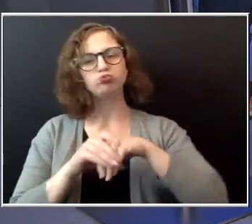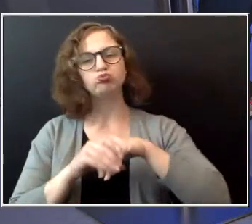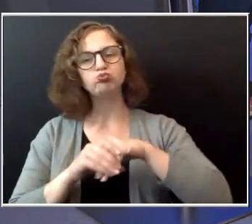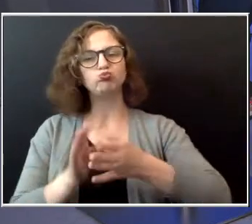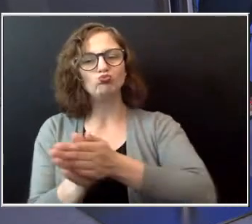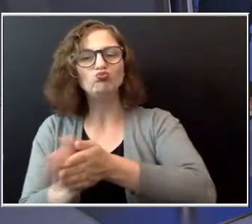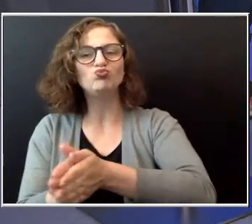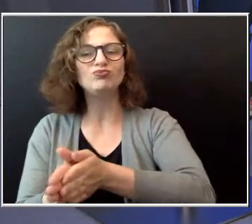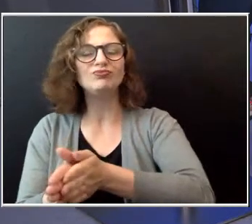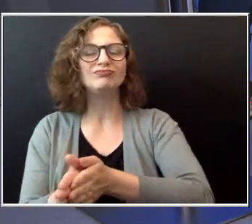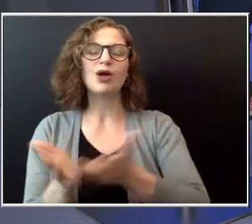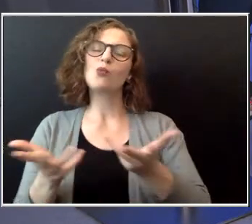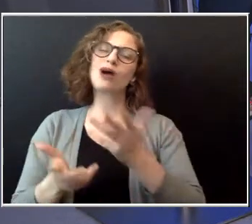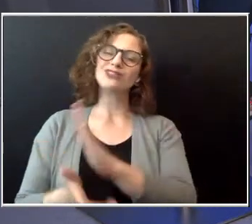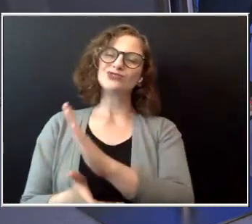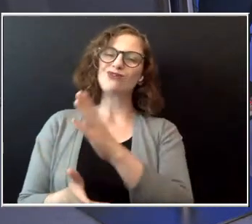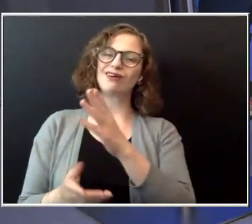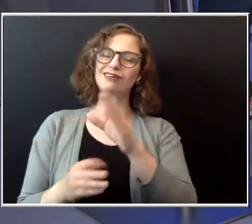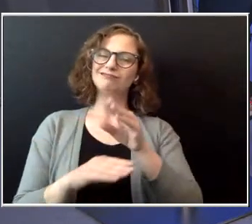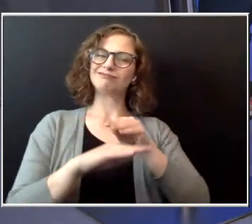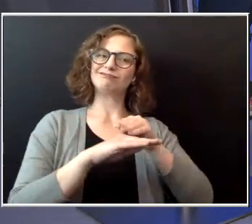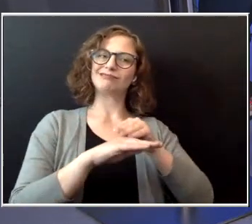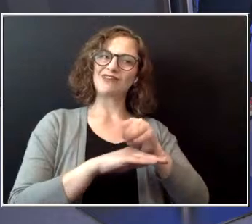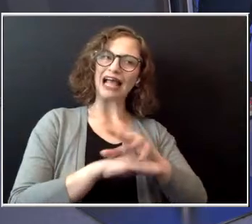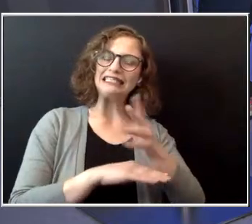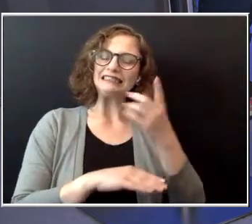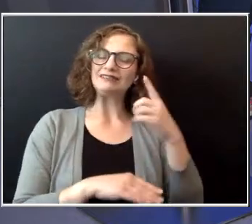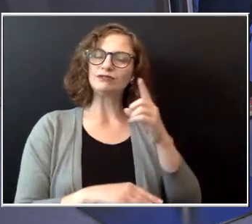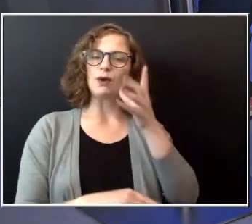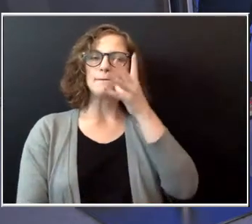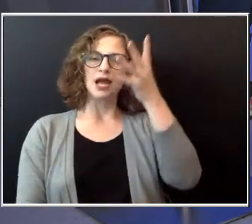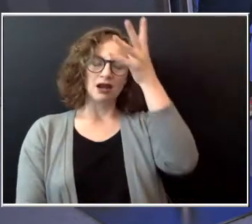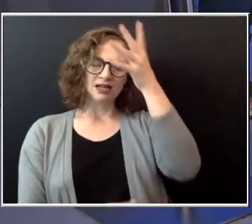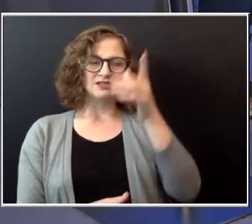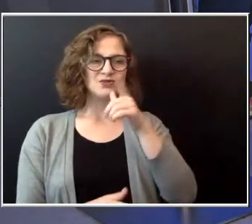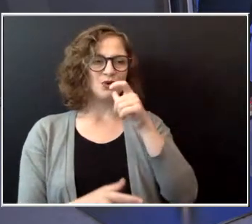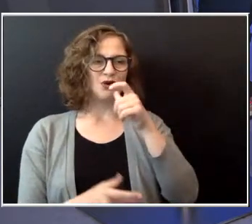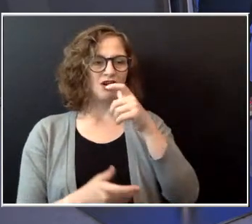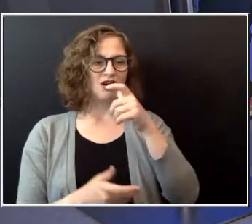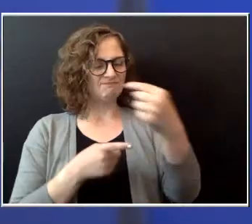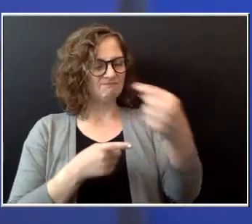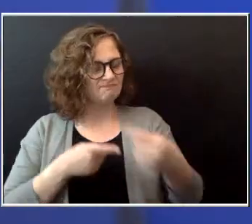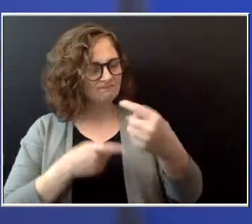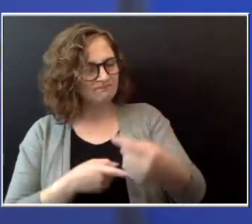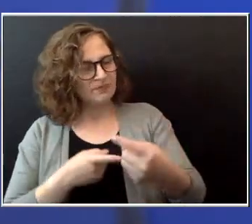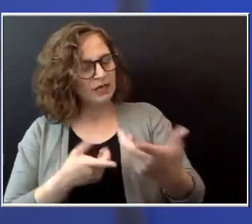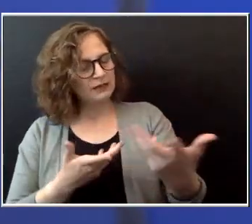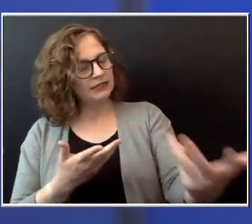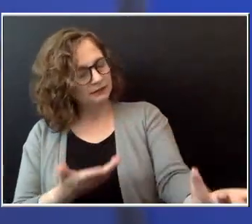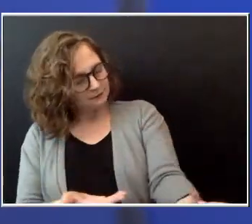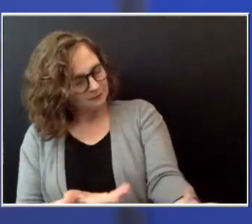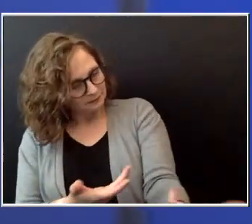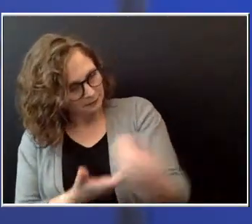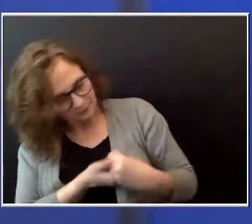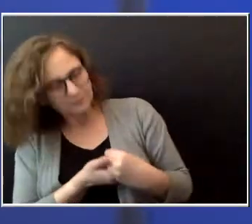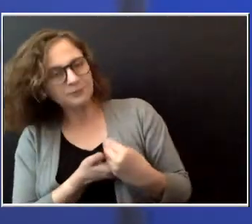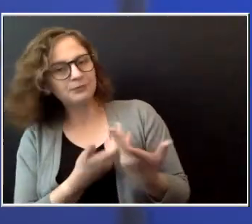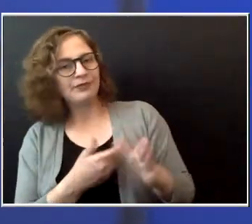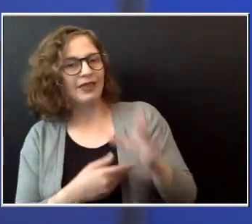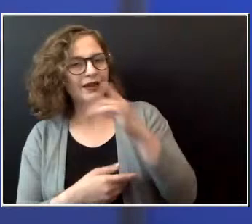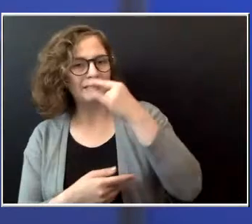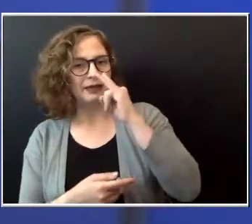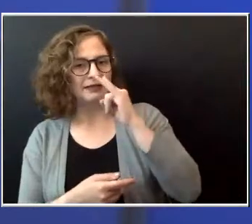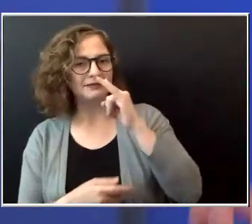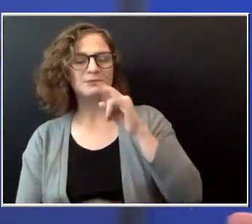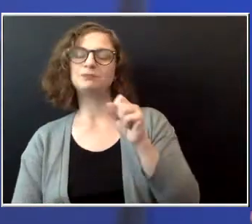kids, but will struggle to get their kids on board and maybe struggle to get themselves on board? Yeah, that's a lot of what Dr. Befford and I do as psychologists.